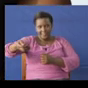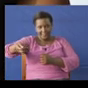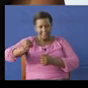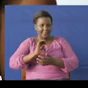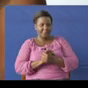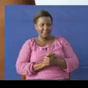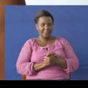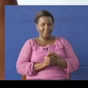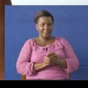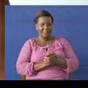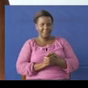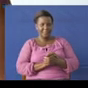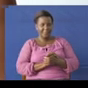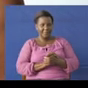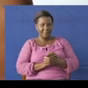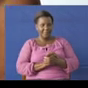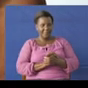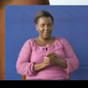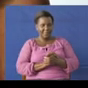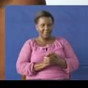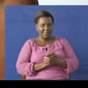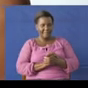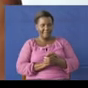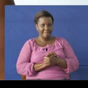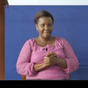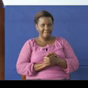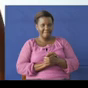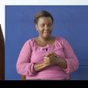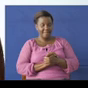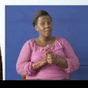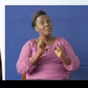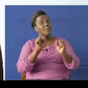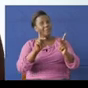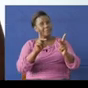village, and on your street?